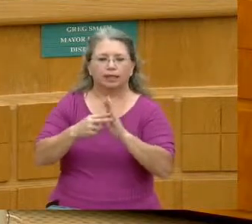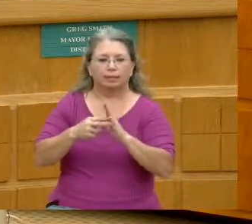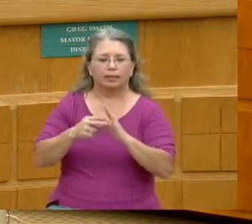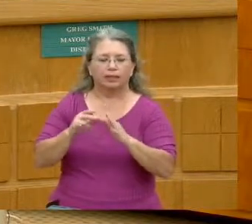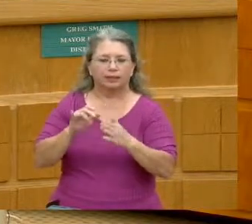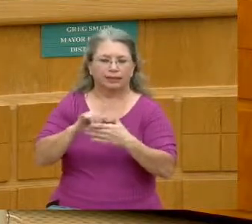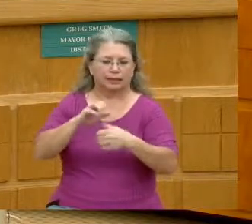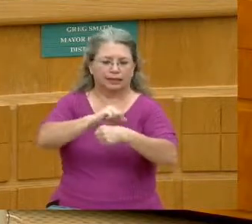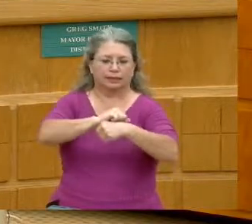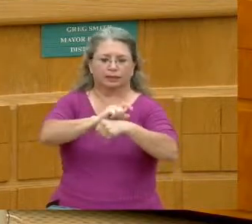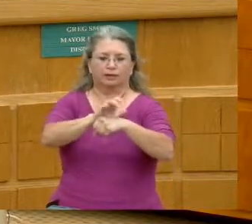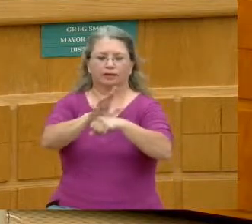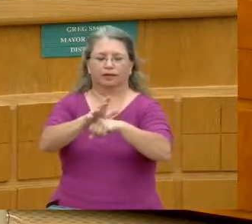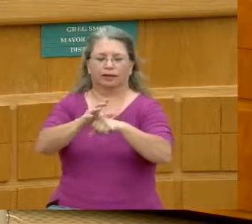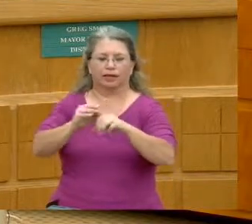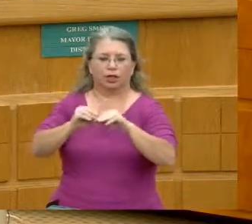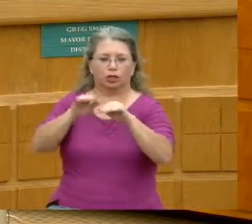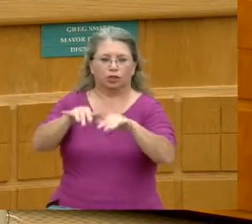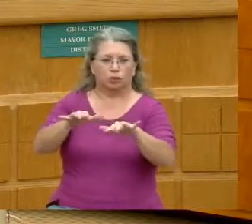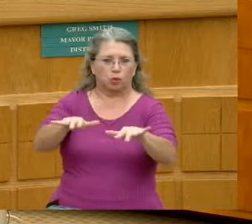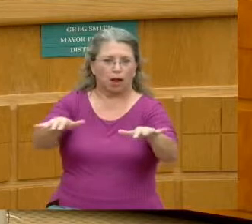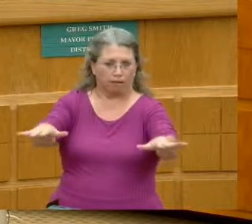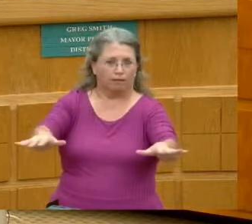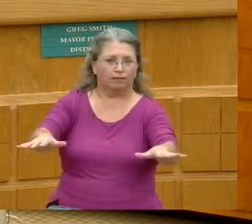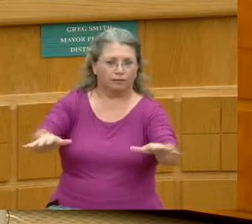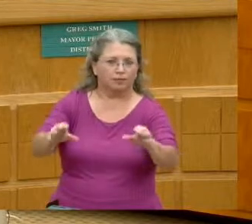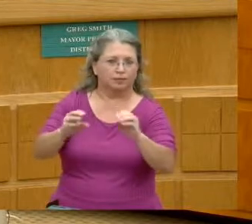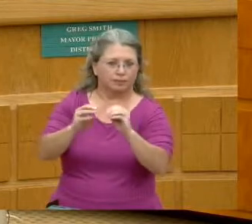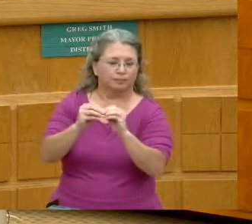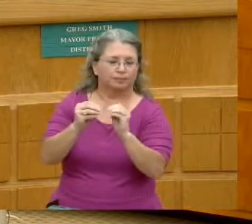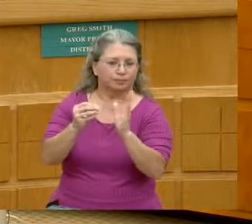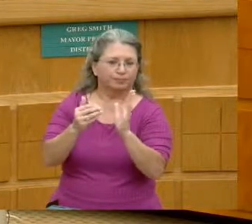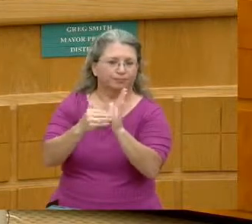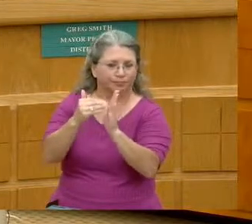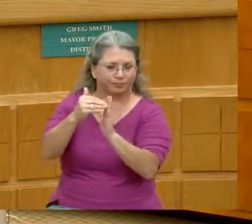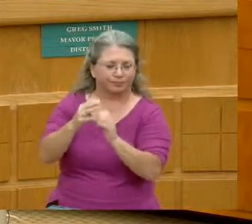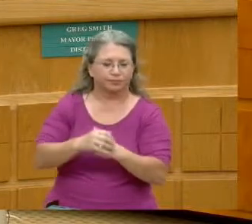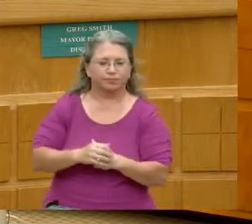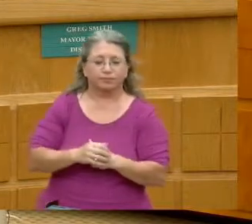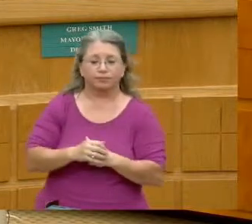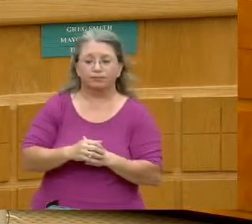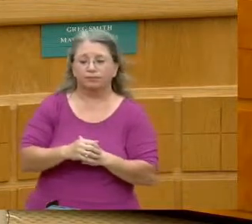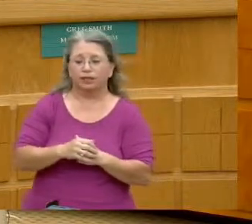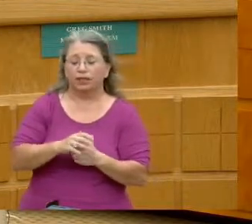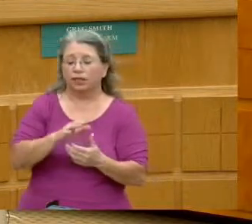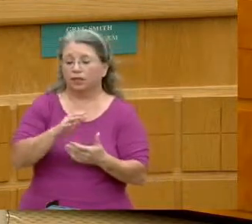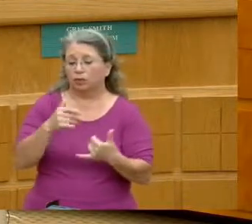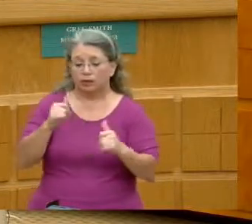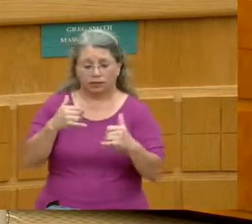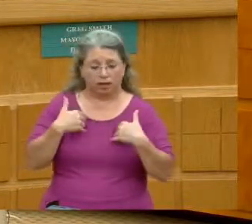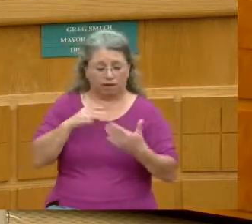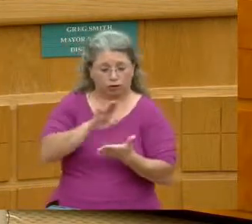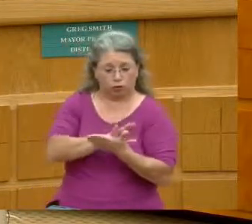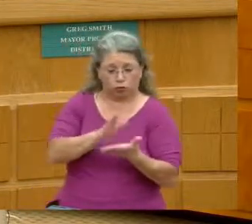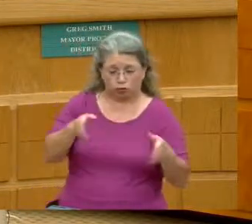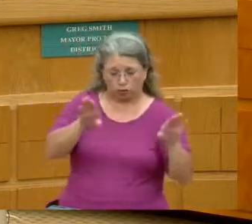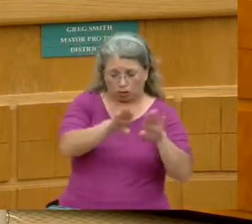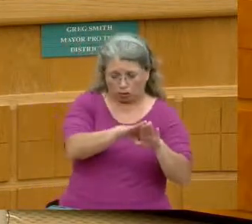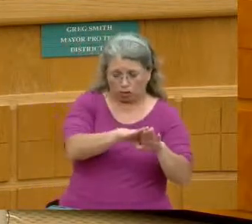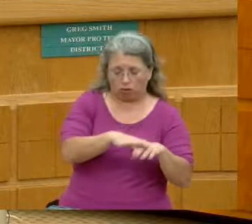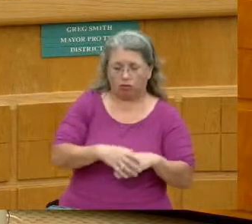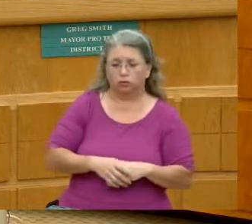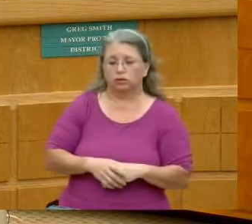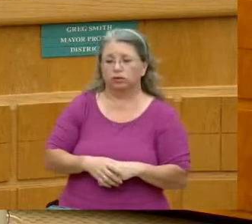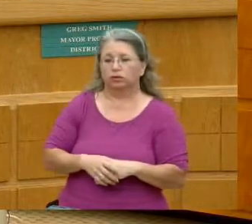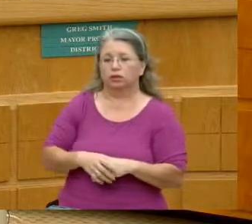other things don't come into play. School closures are still in effect. Social distancing, everybody should